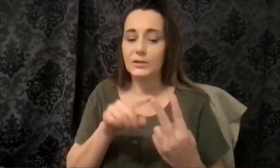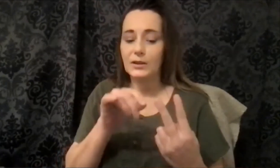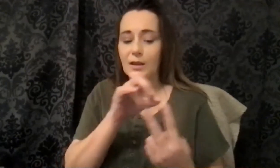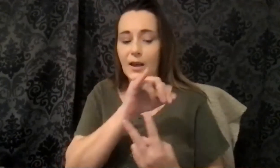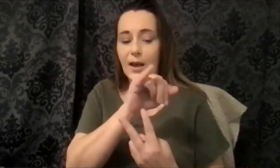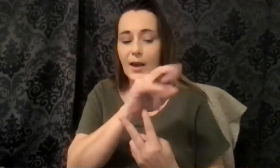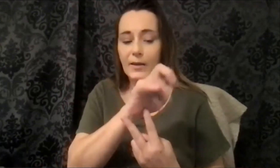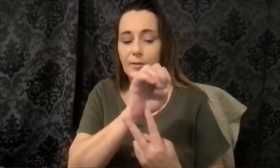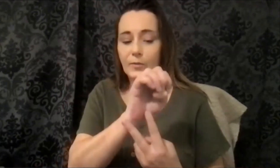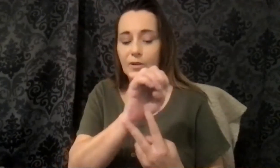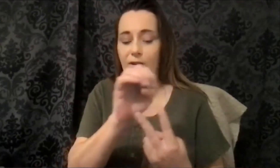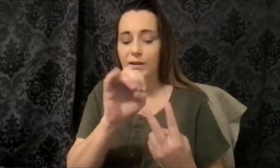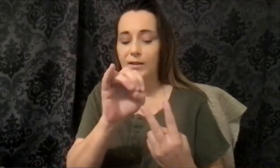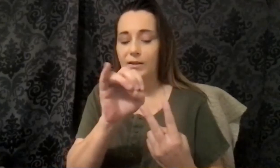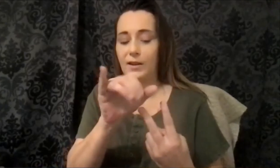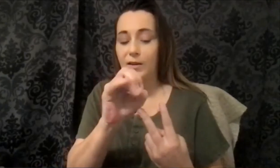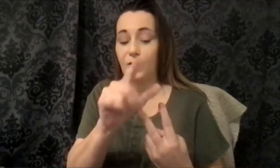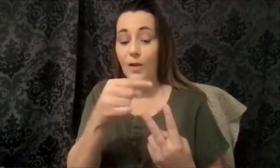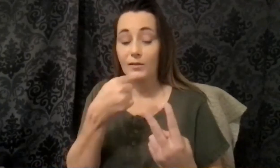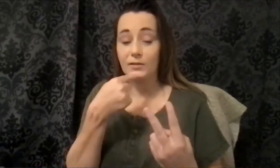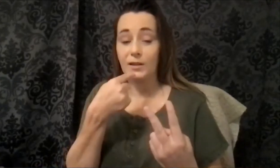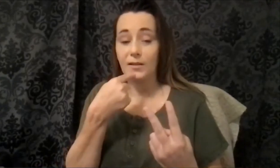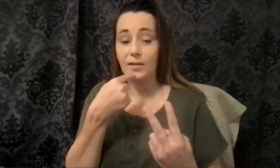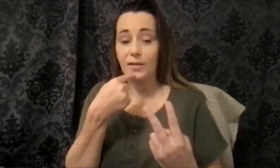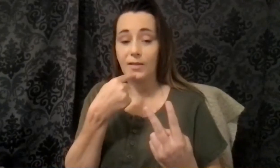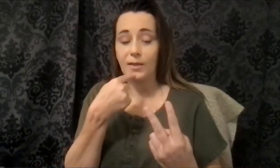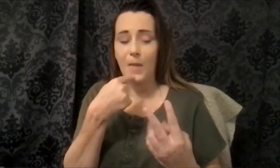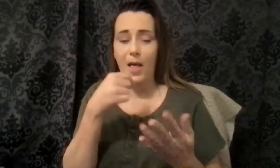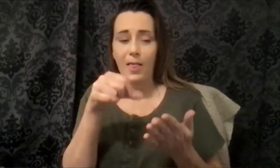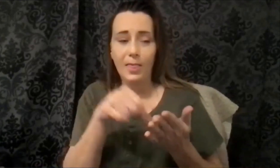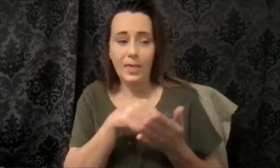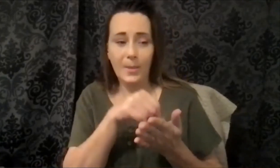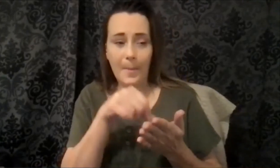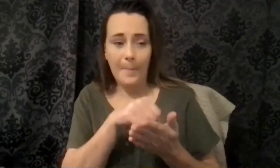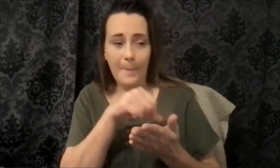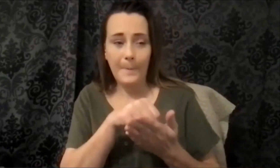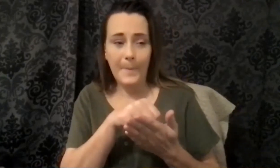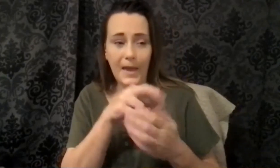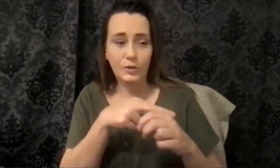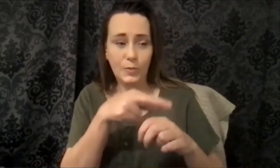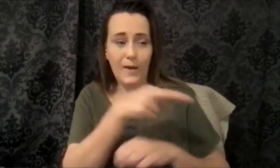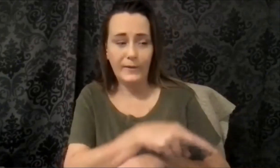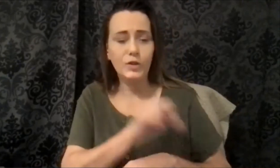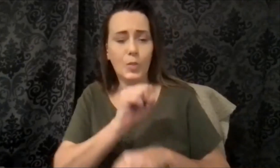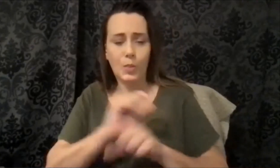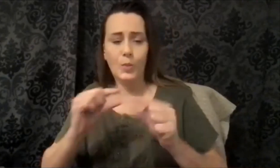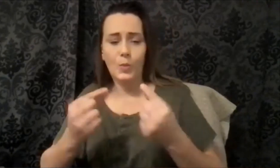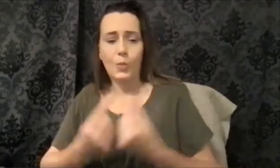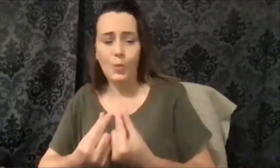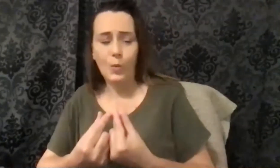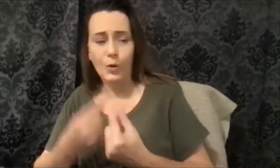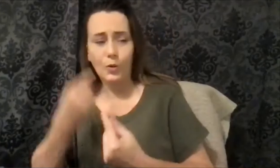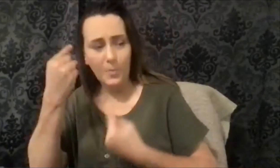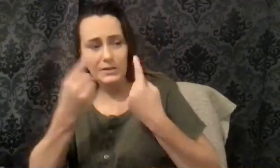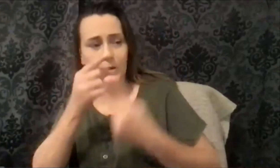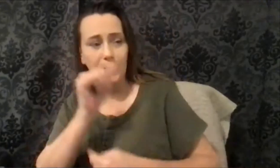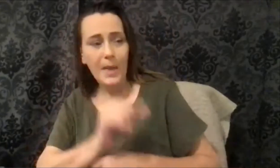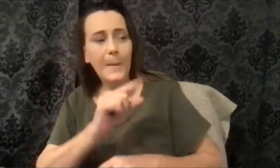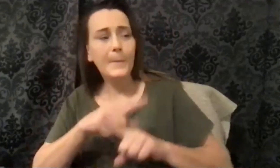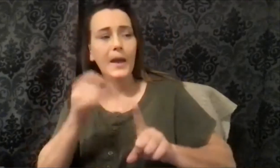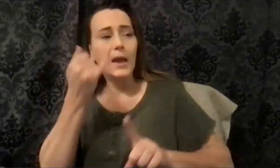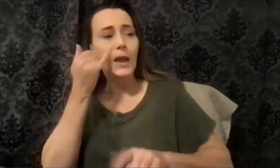references from the quotations. The work group did consider it. If you worked in translations,